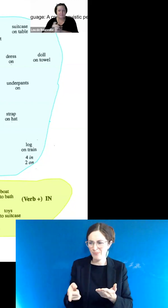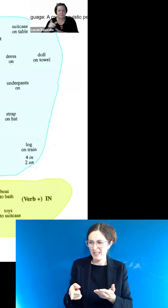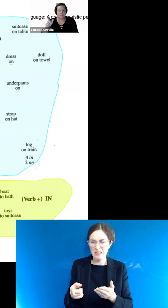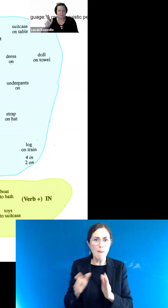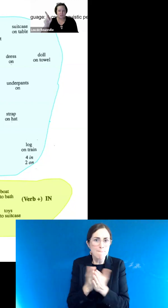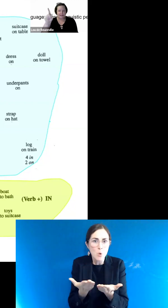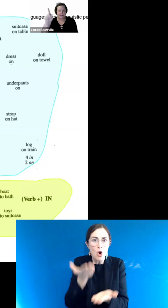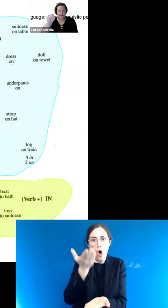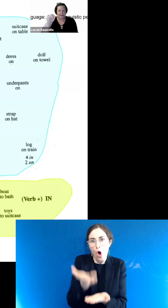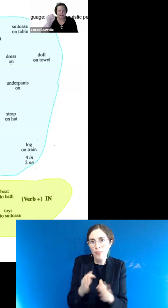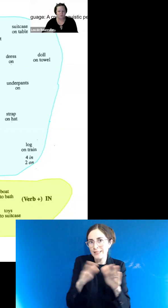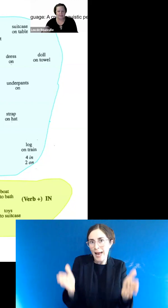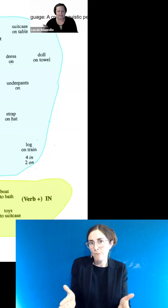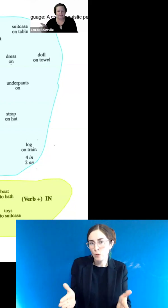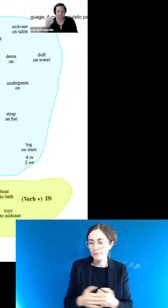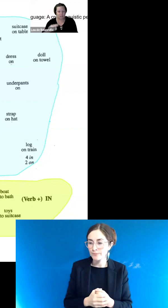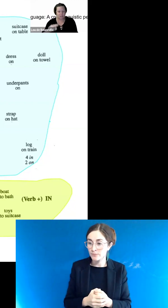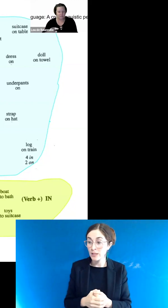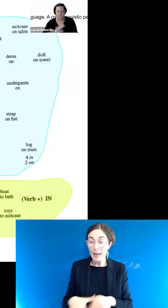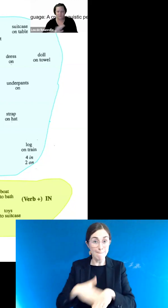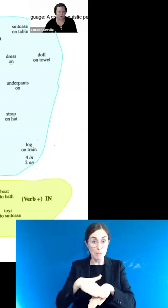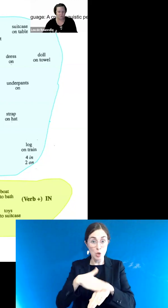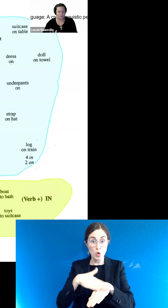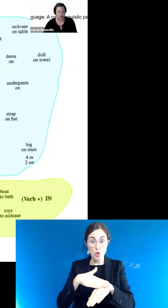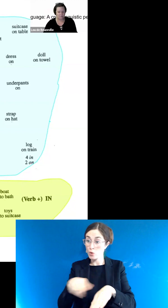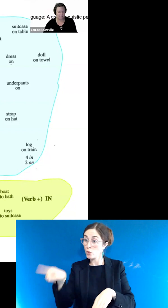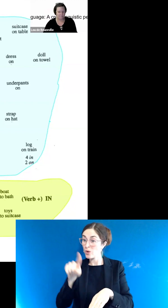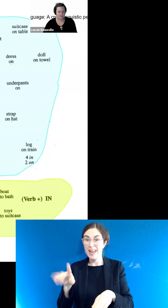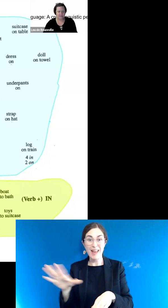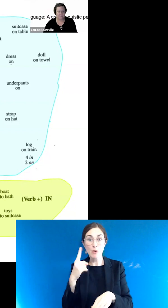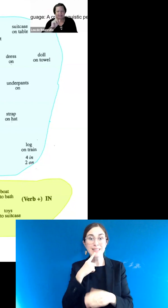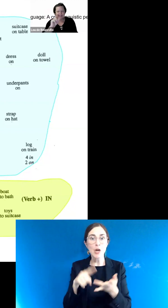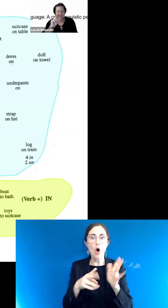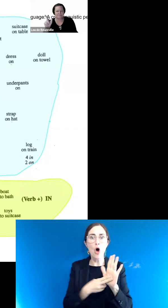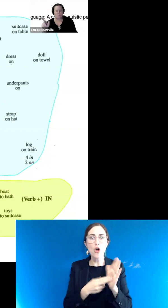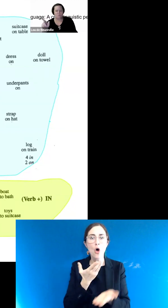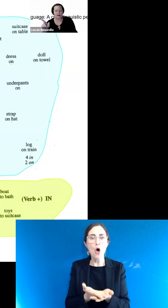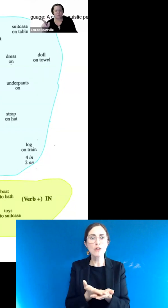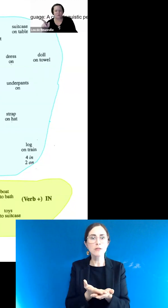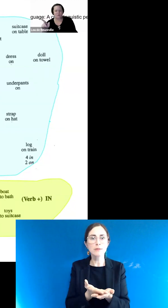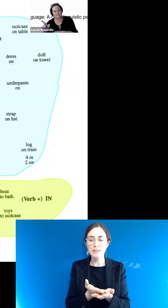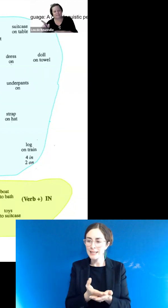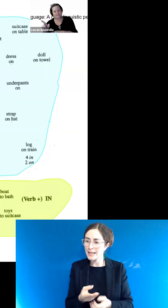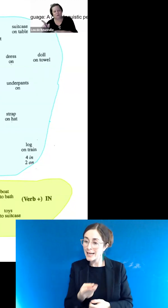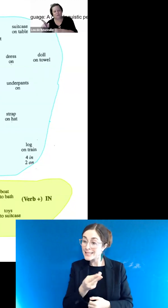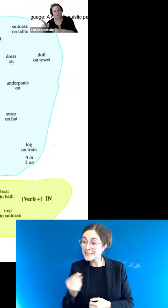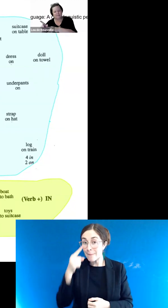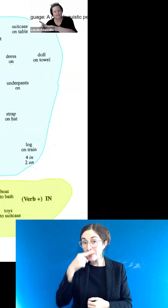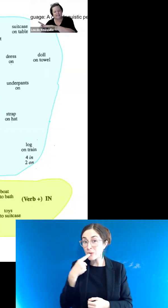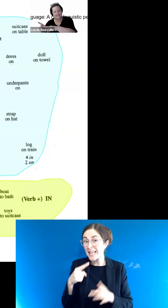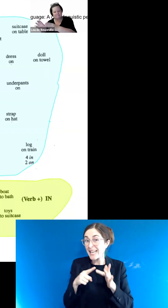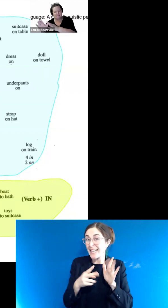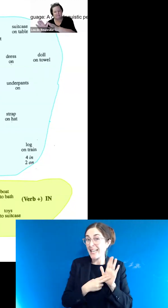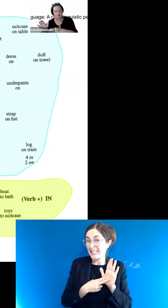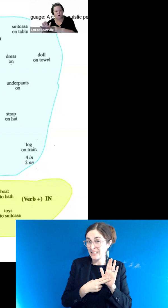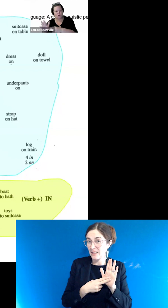The ones shaded in blue in English, everybody called on, except for one where some people said on and some